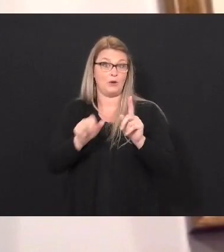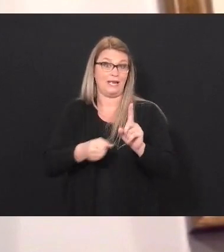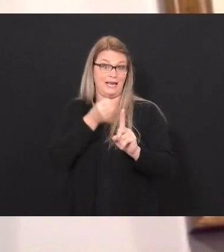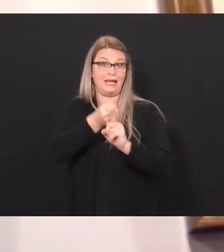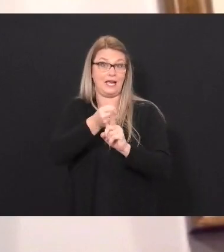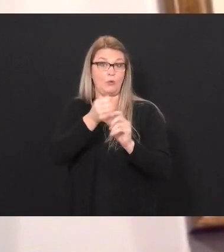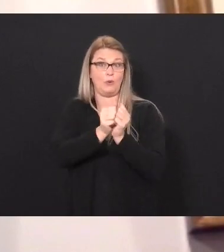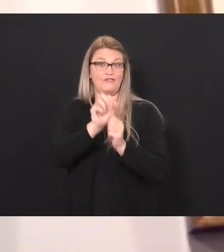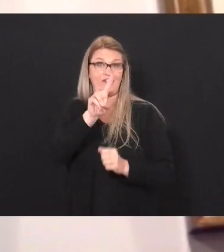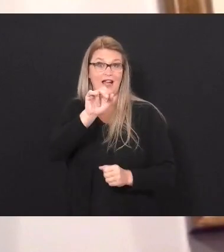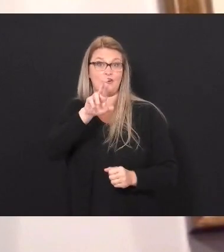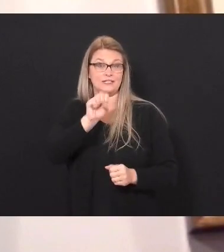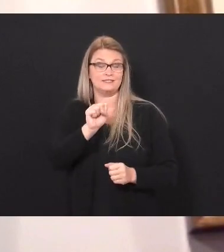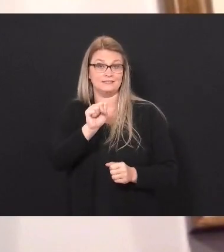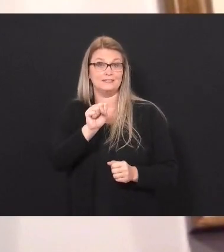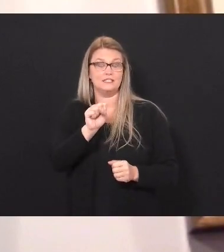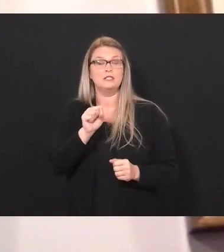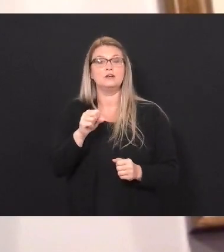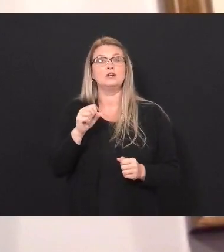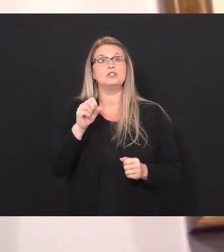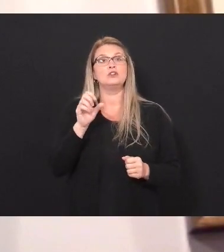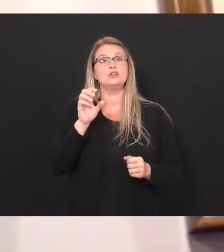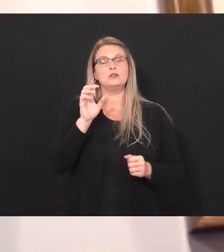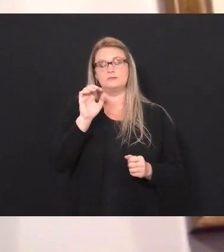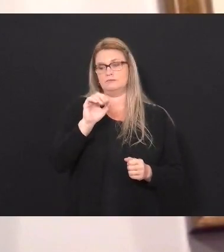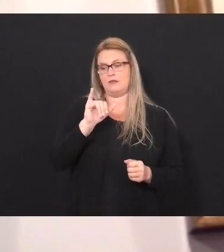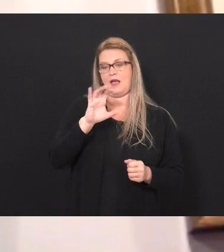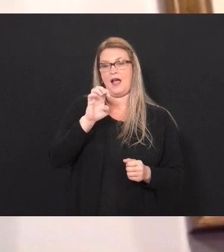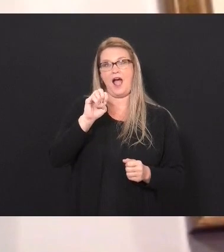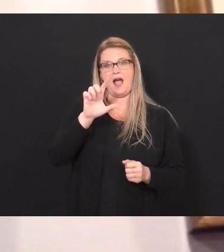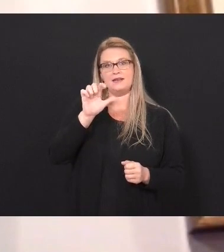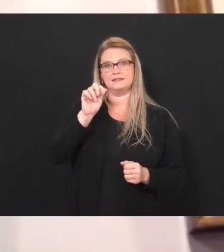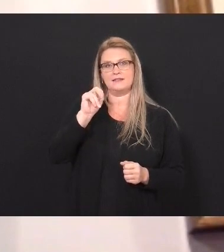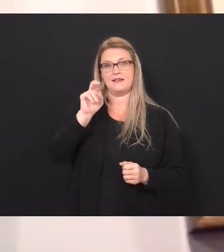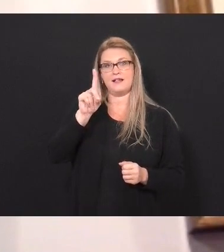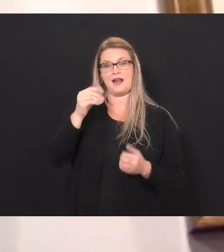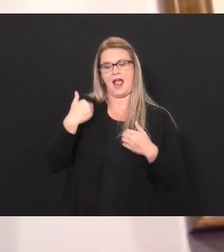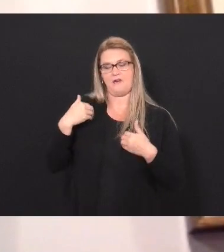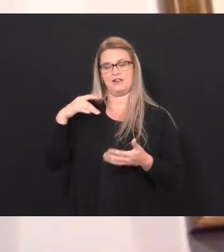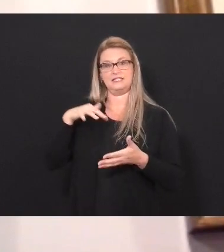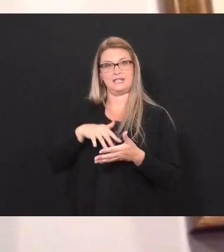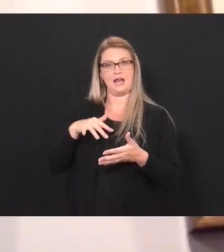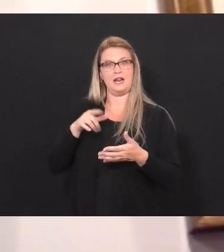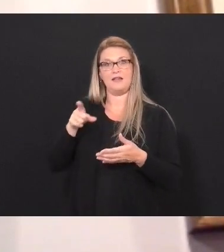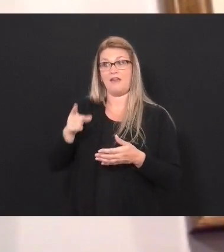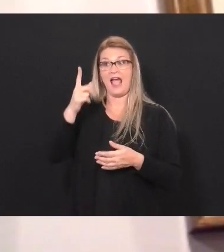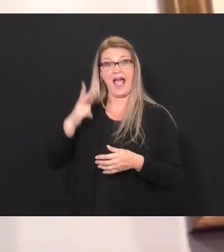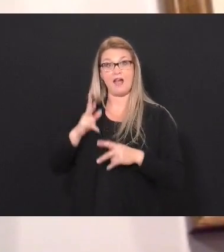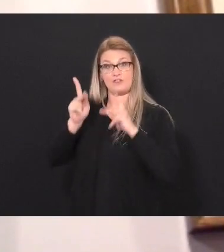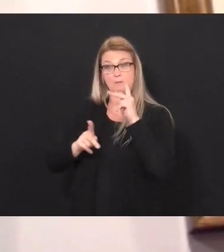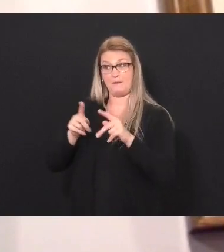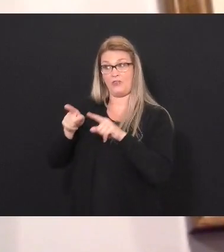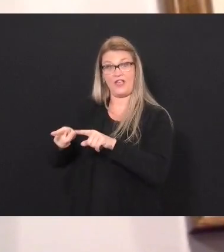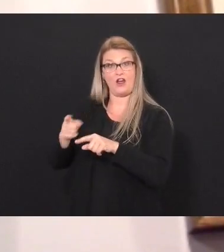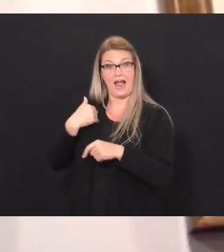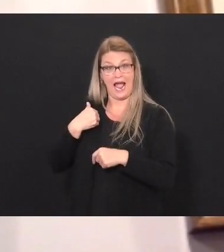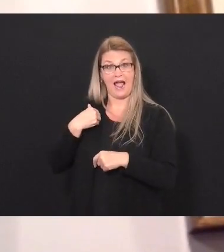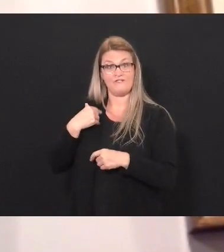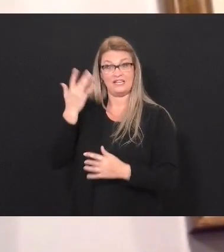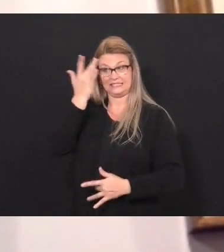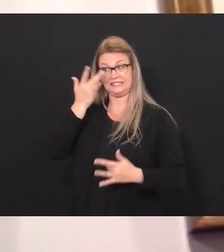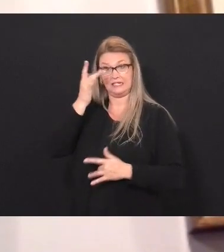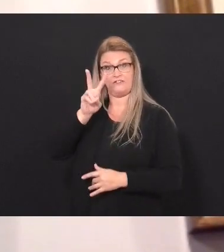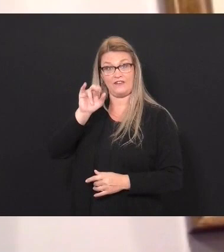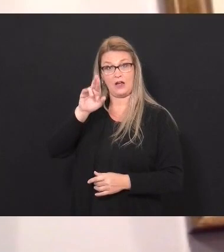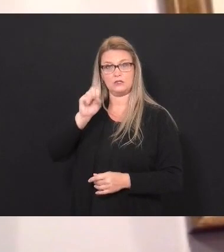by this virus. And a study from Iceland recently showed us that half the people that had the virus didn't know it. So people without symptoms